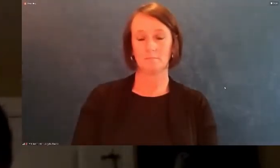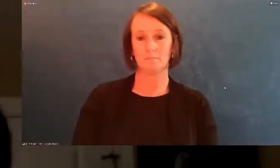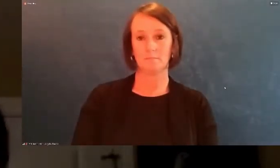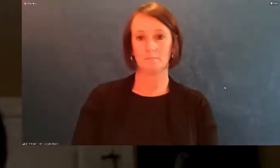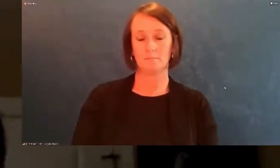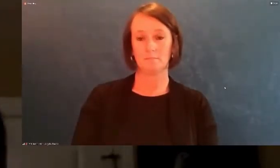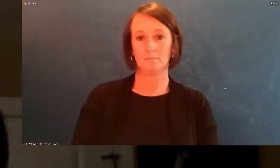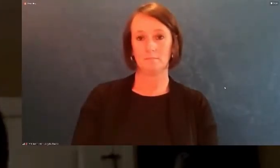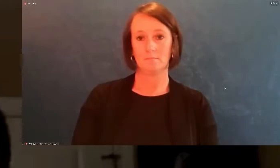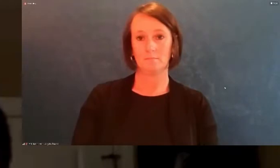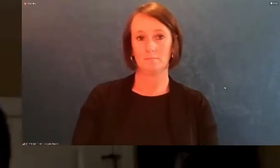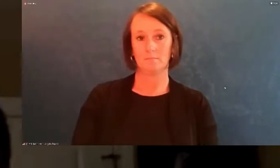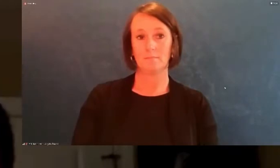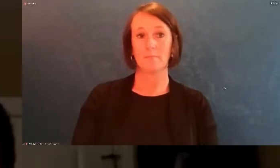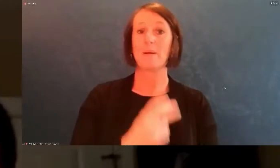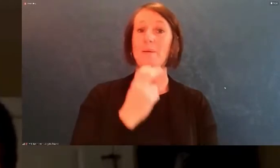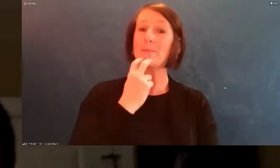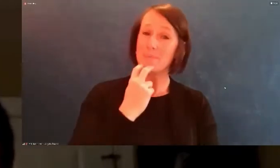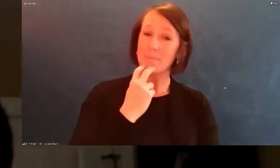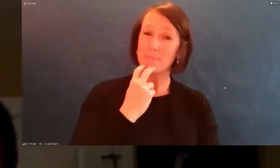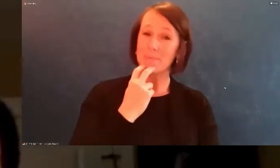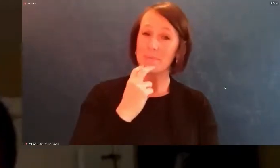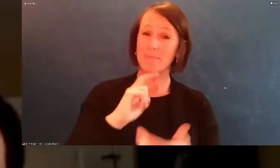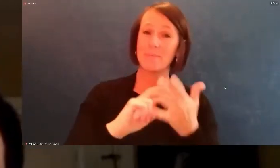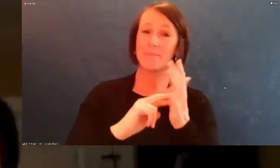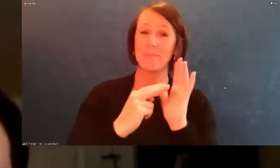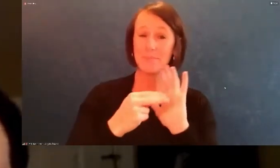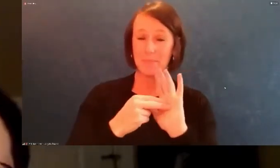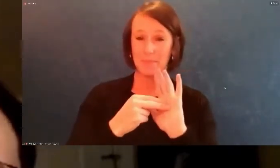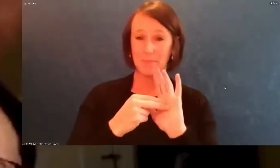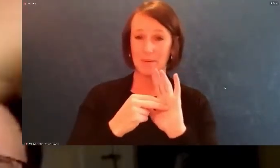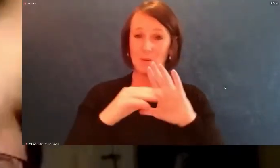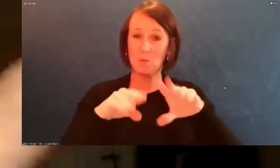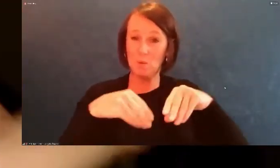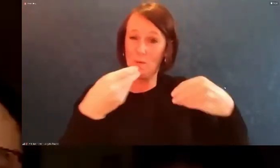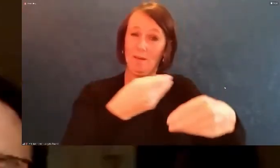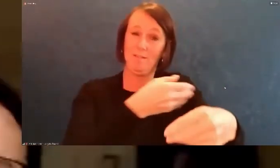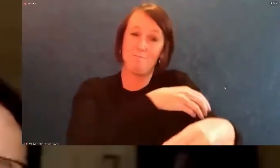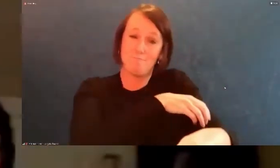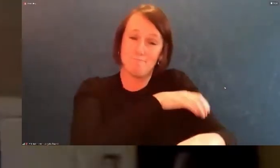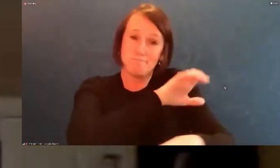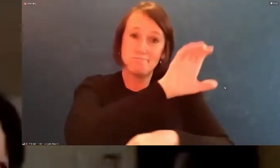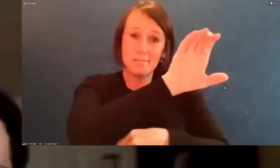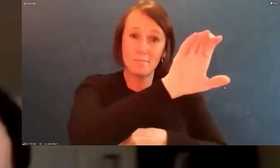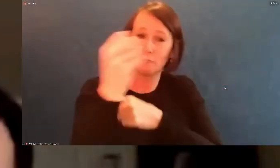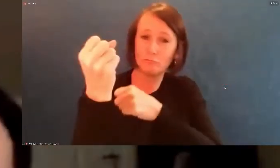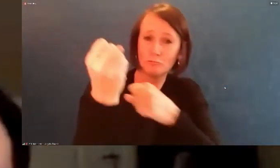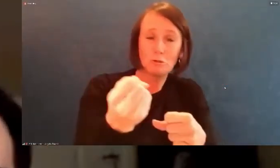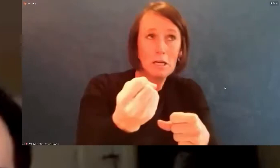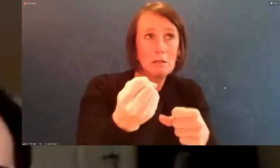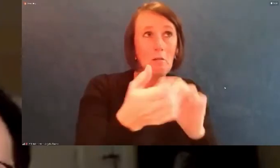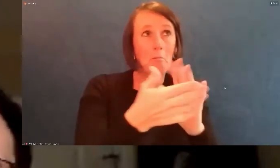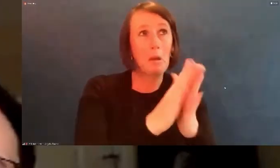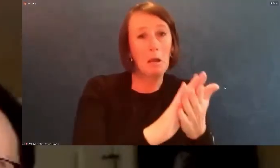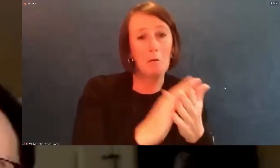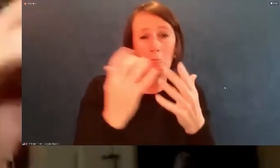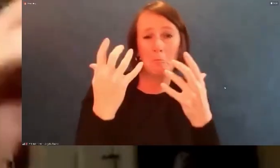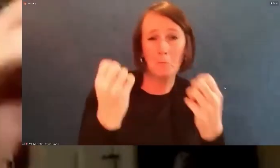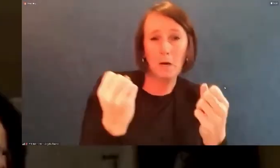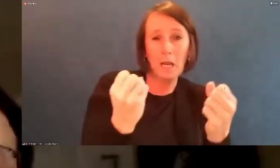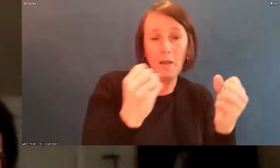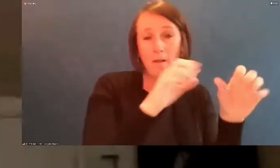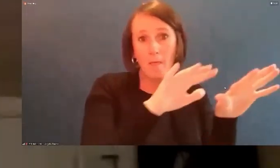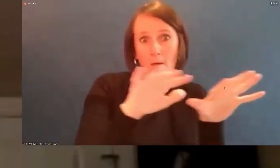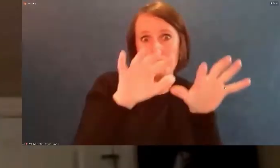So when you whistle, that gives strength to the little baby Northern Lights, and they start to get brave, right? And they start to make their way across the